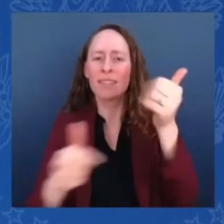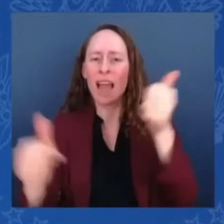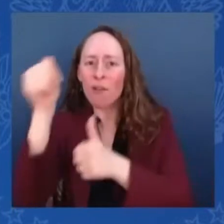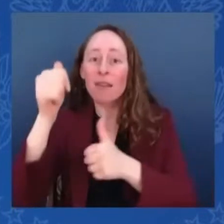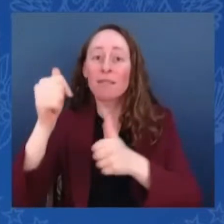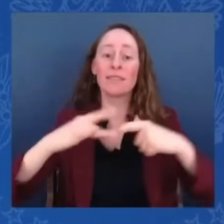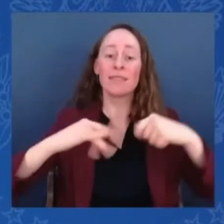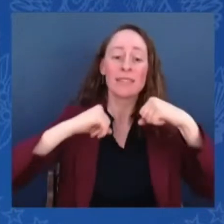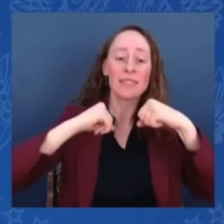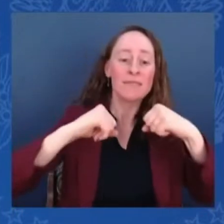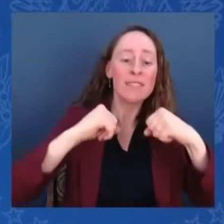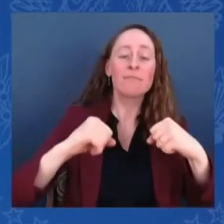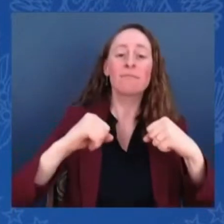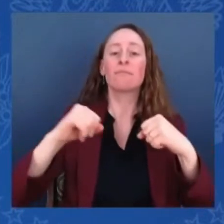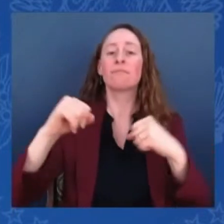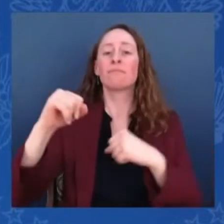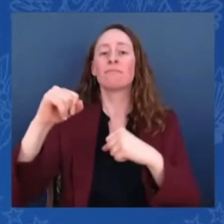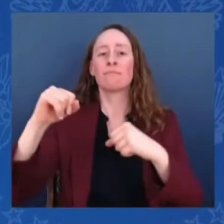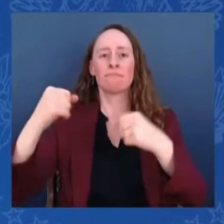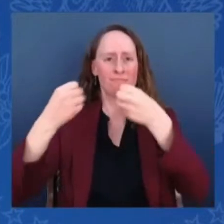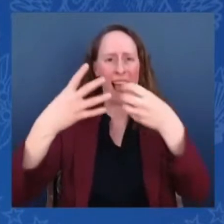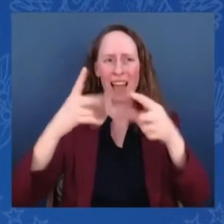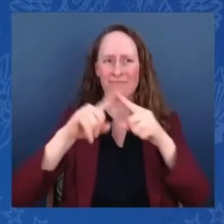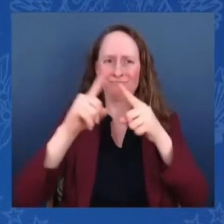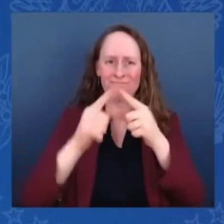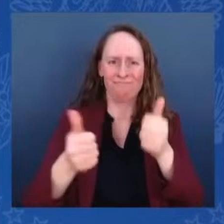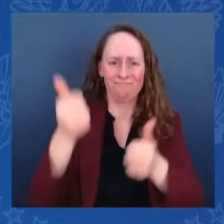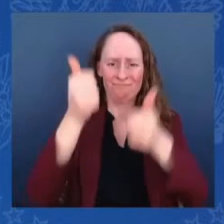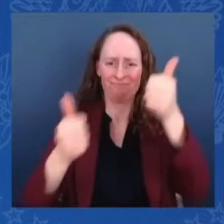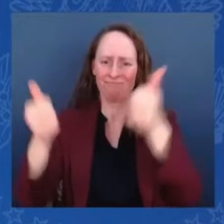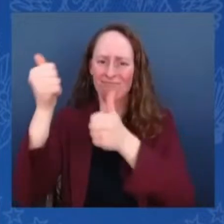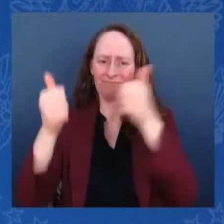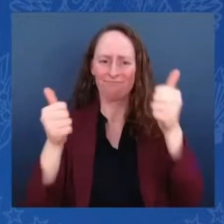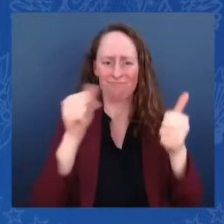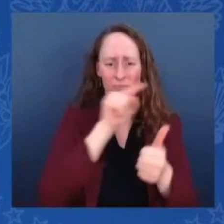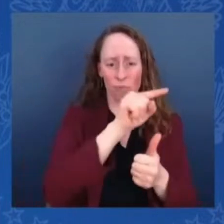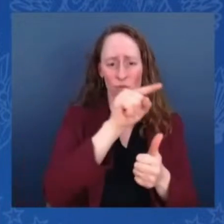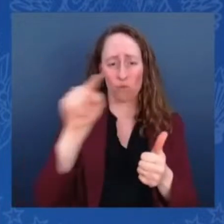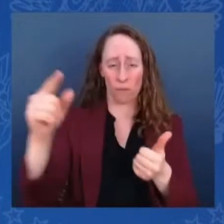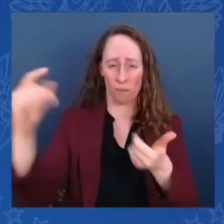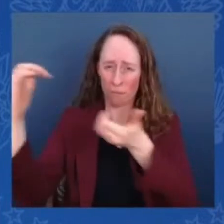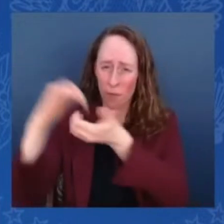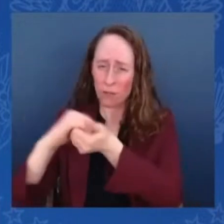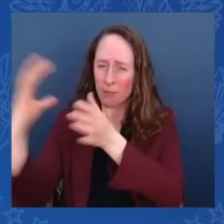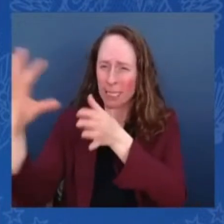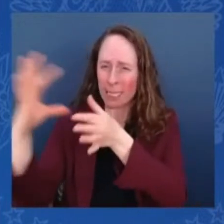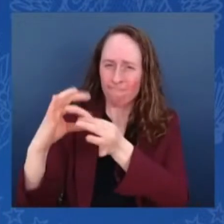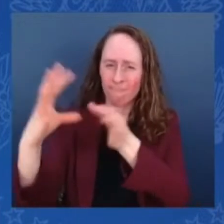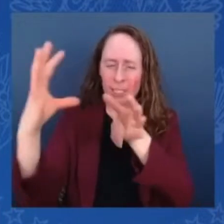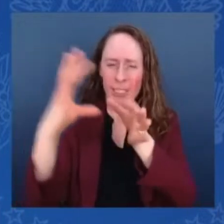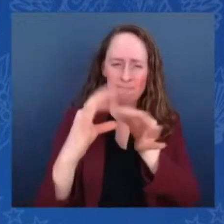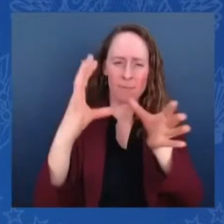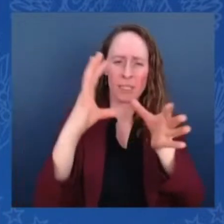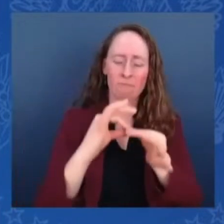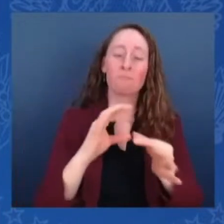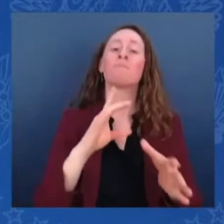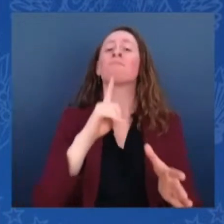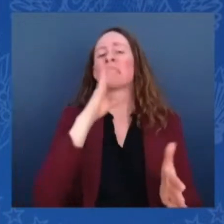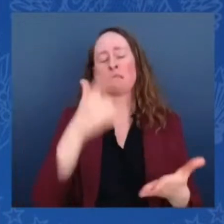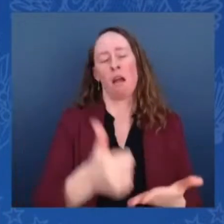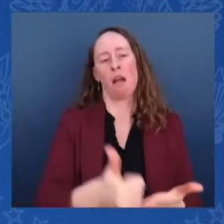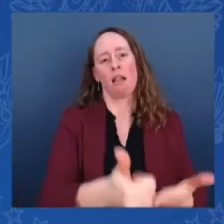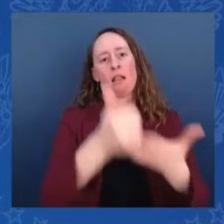on. All of these partnerships that we built and built with their teams have made a difference. So to all of my